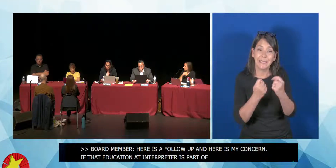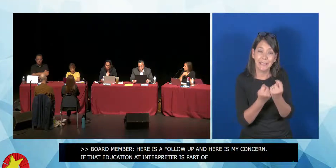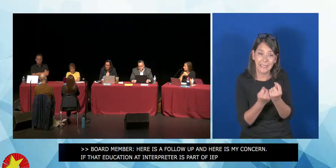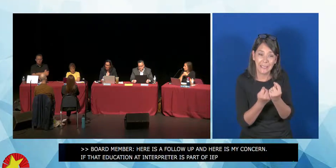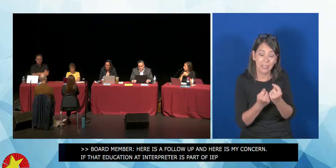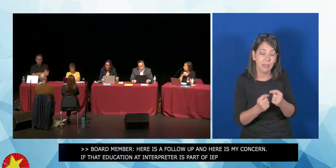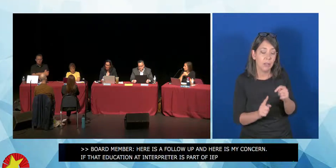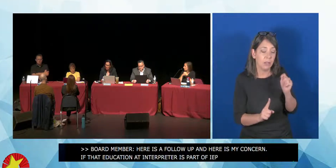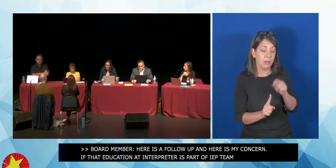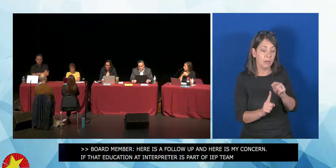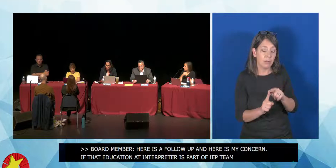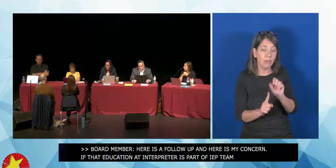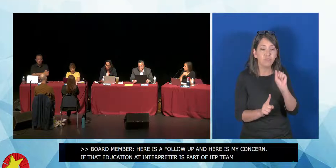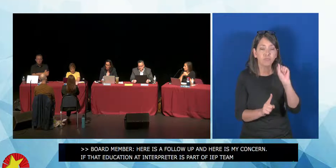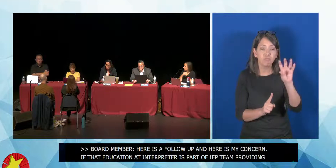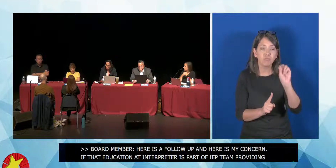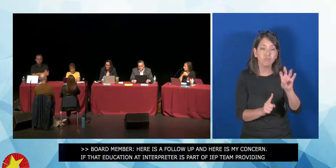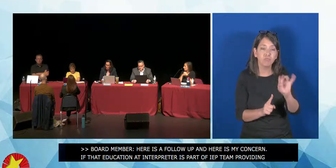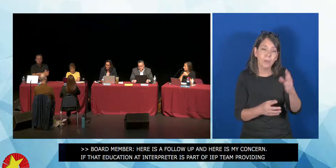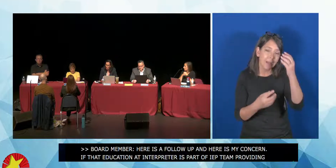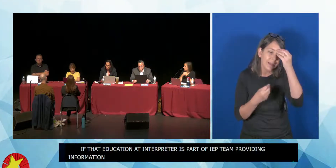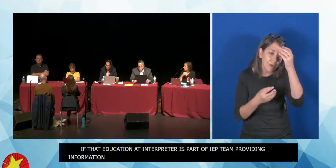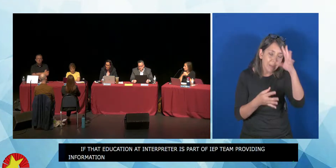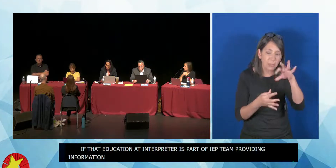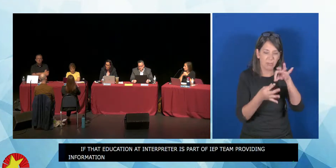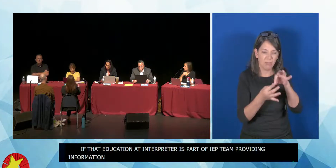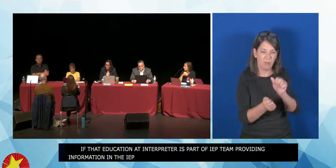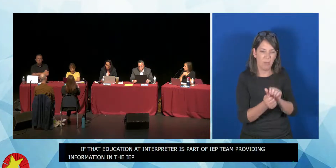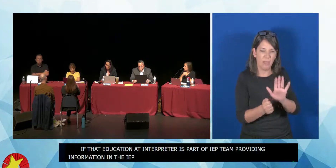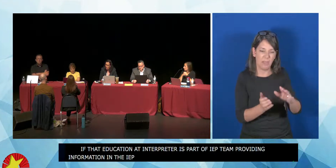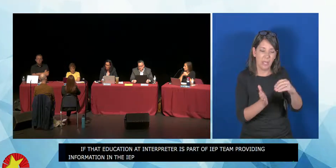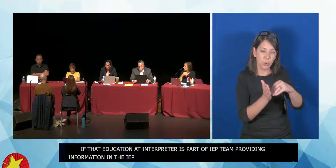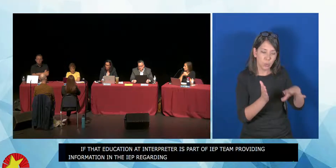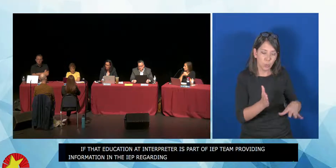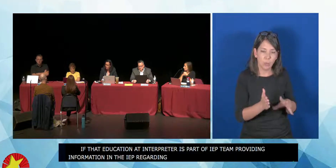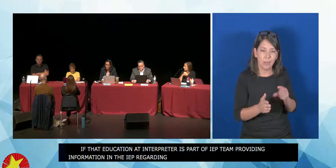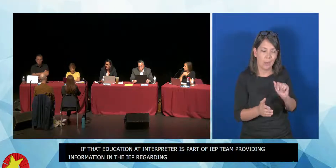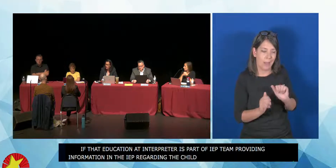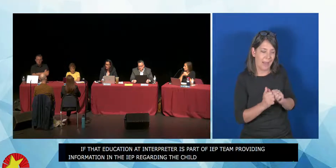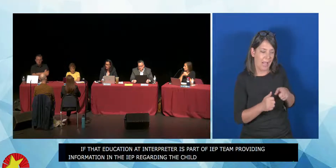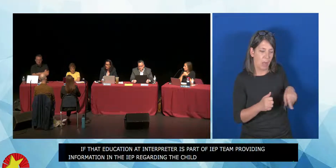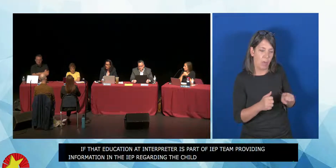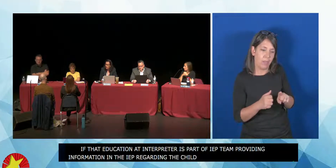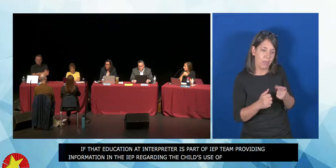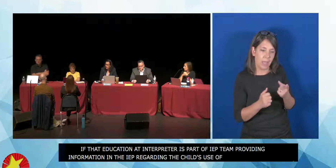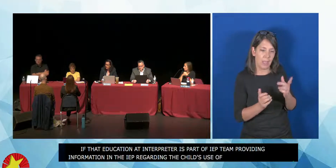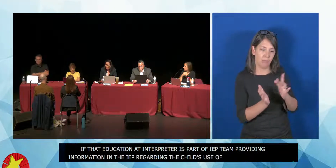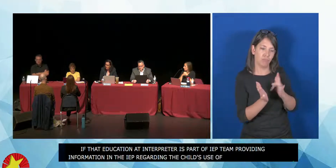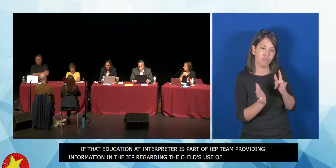information in the IEP regarding the child's use of an interpreter,